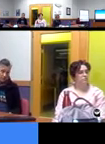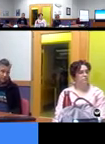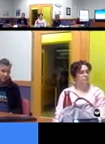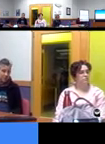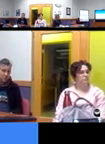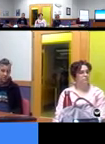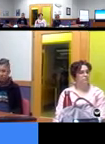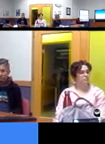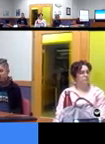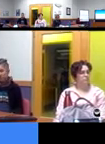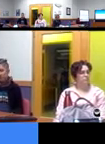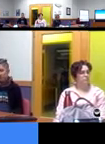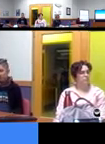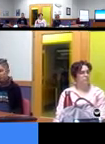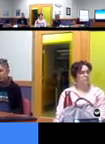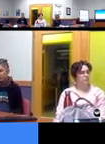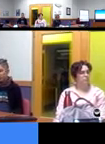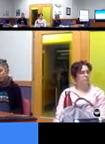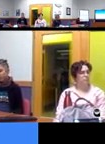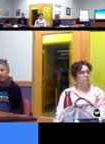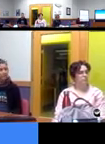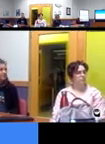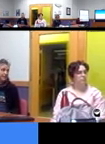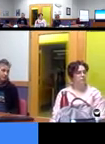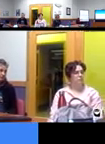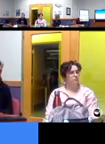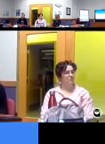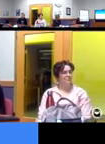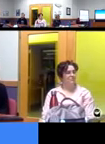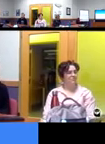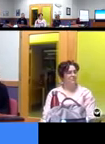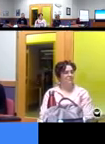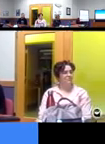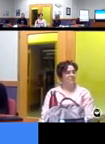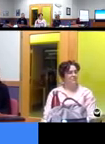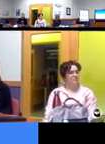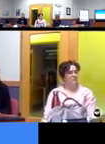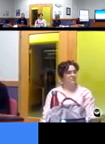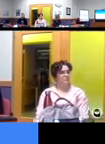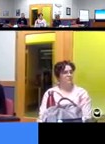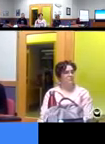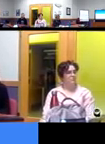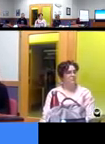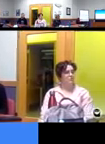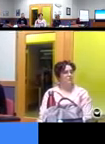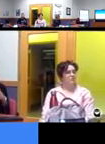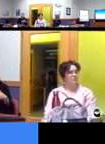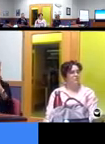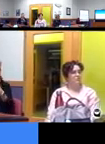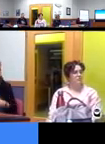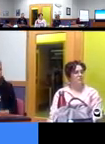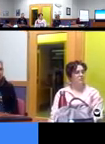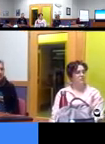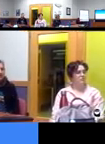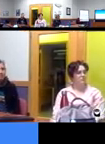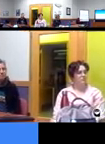time right now, they can eat and drink before their appointment. We have snacks available for people, but kind of just conduct your